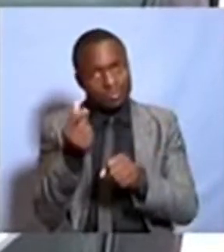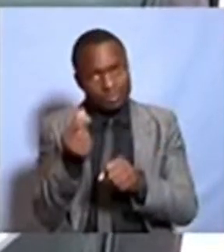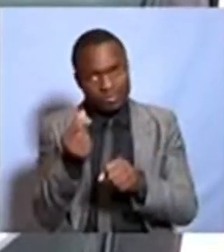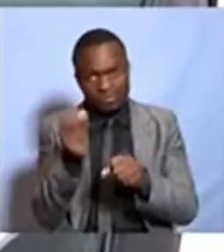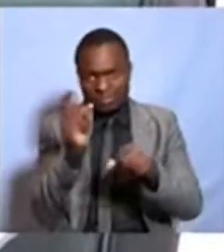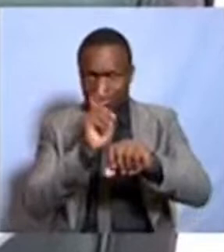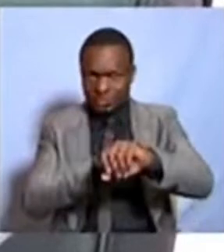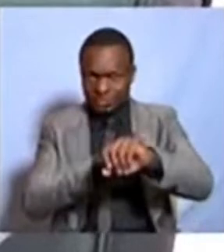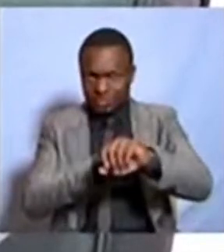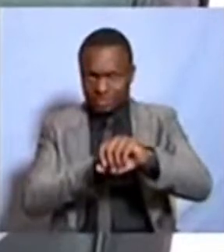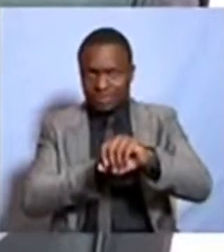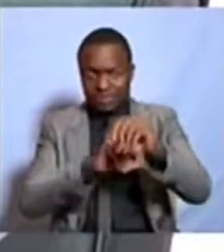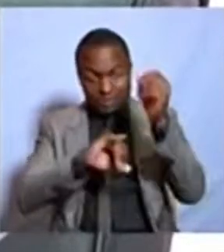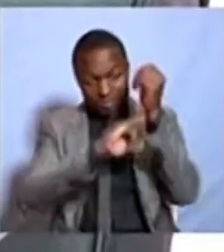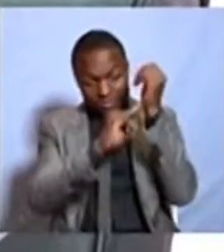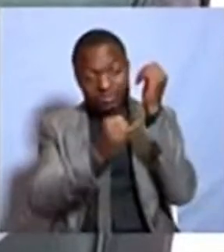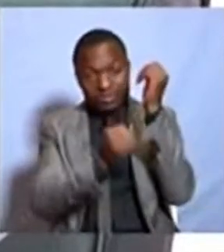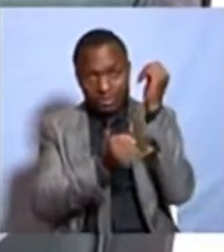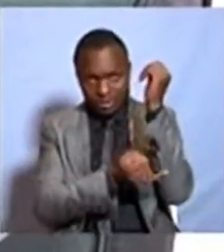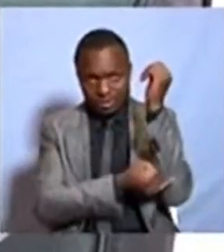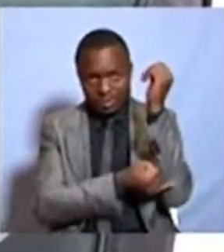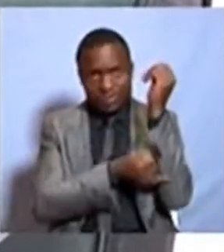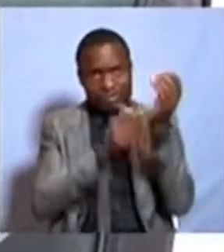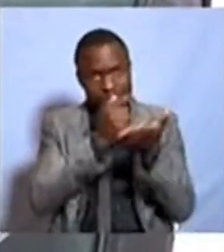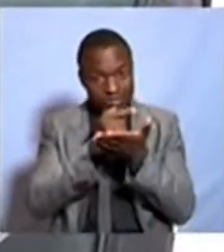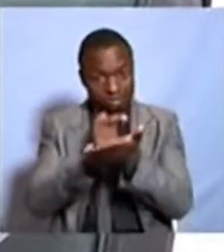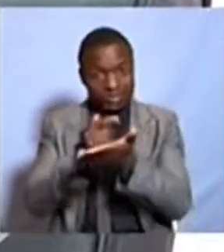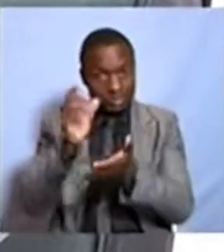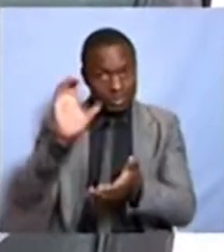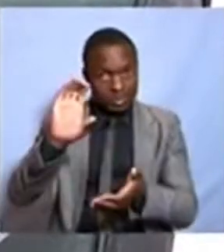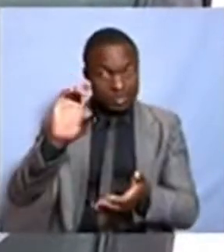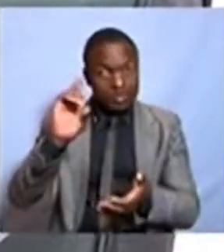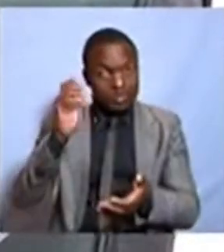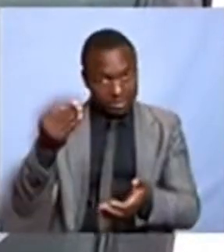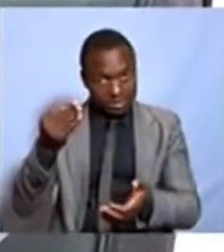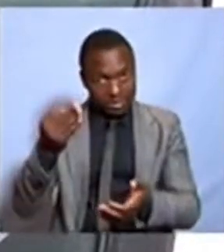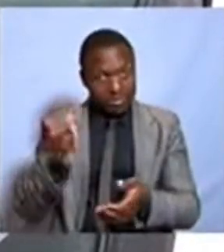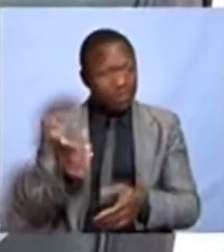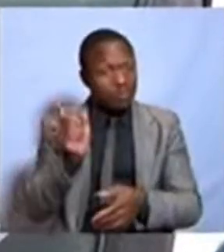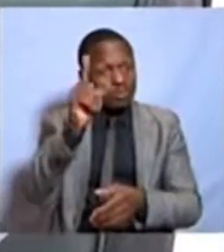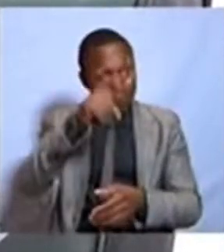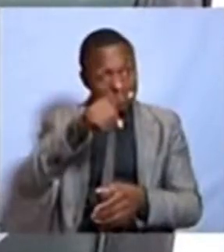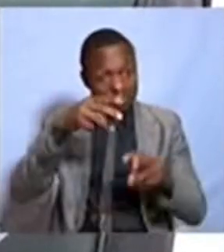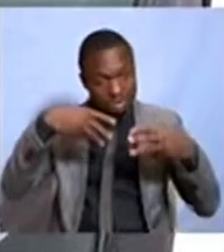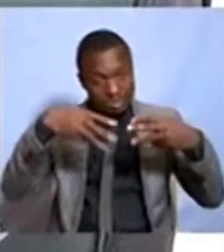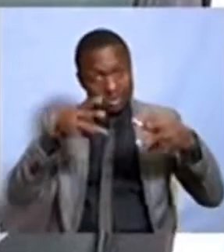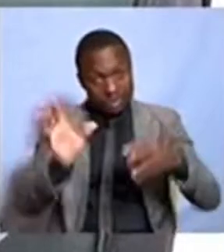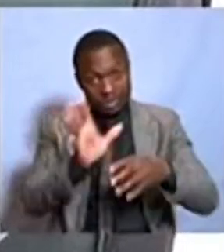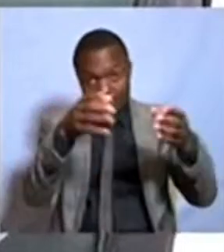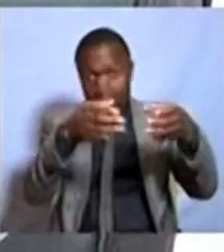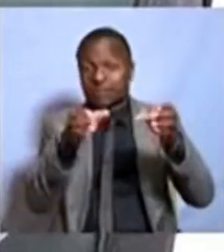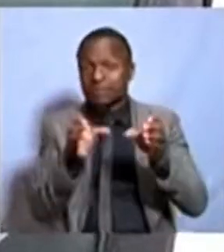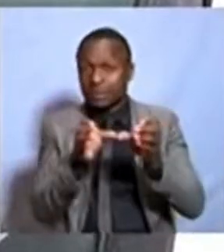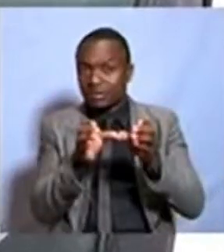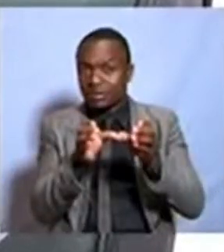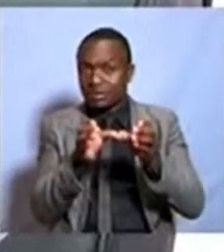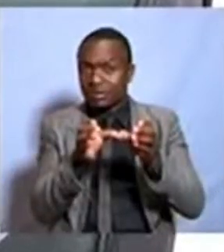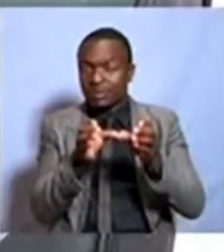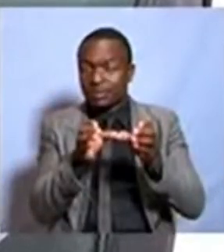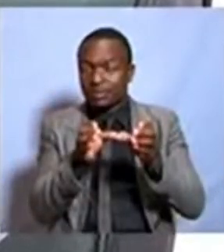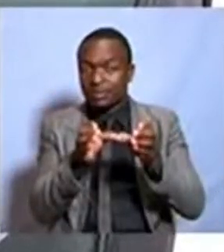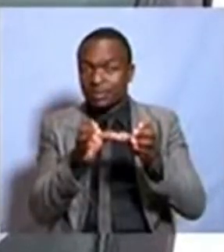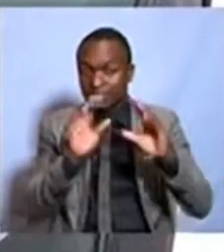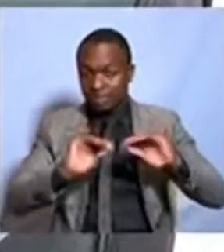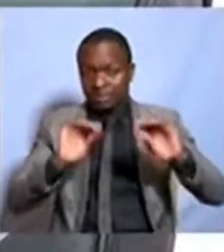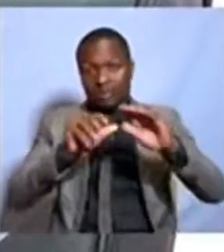introduction of grants in the CDF, I went to a market in my constituency, educated about